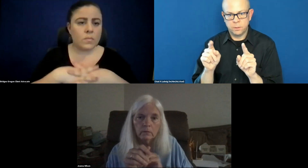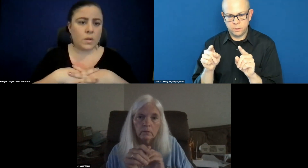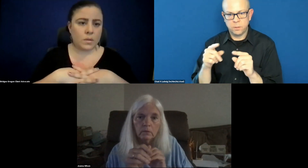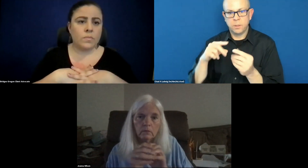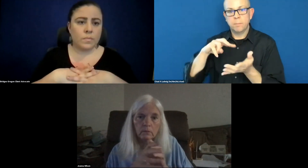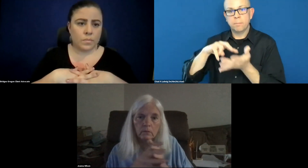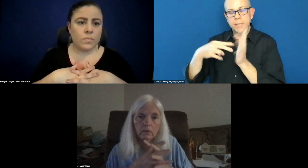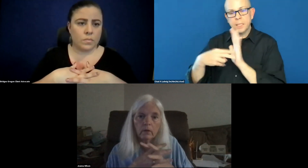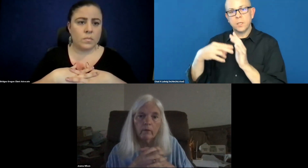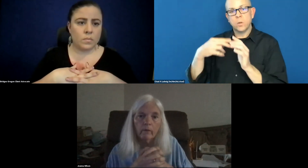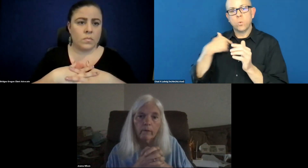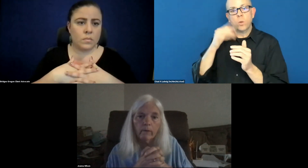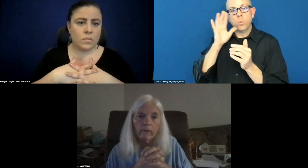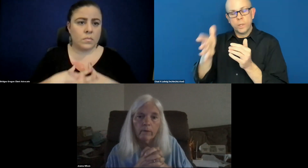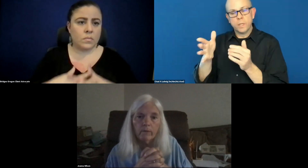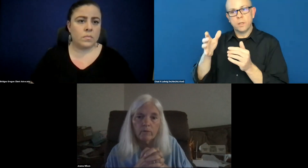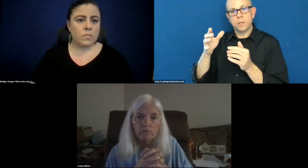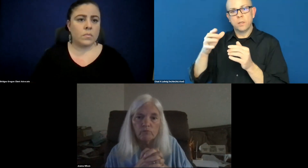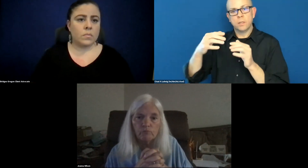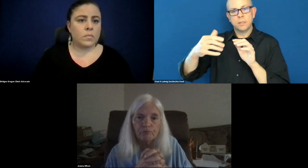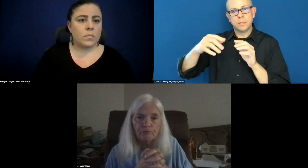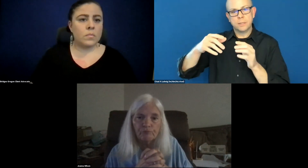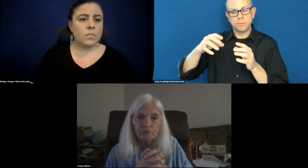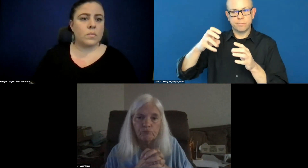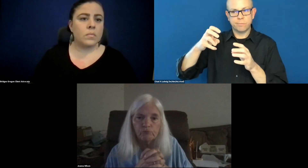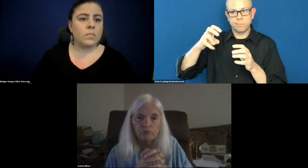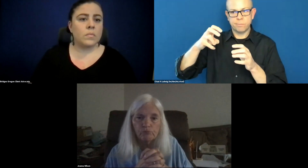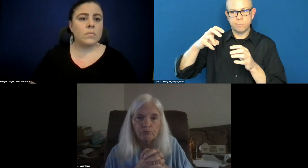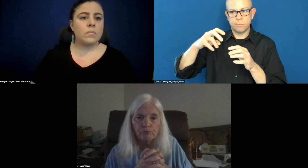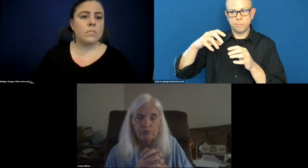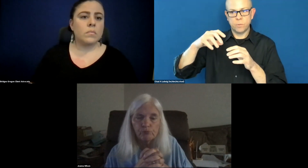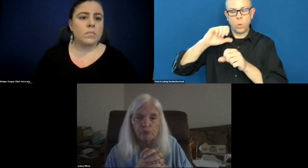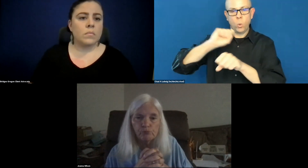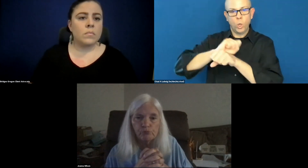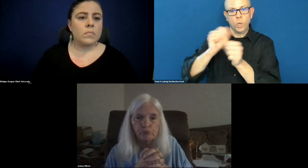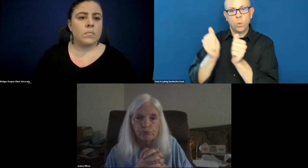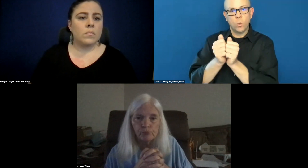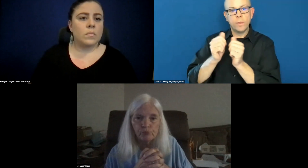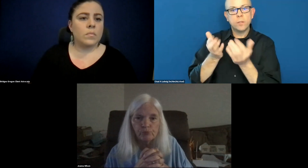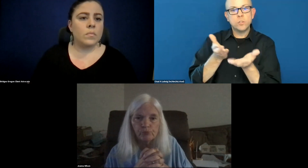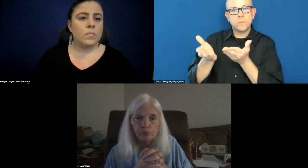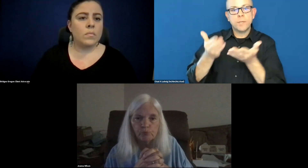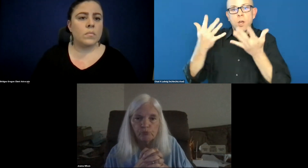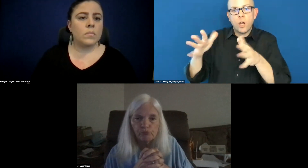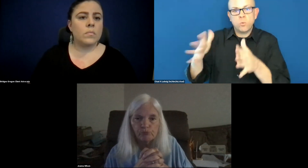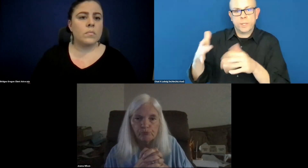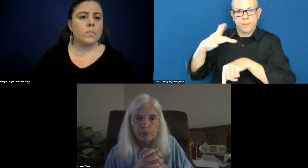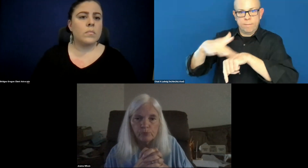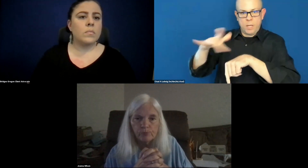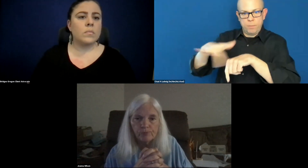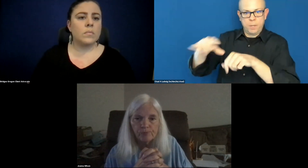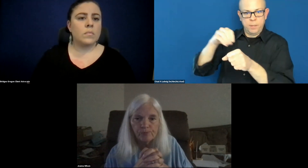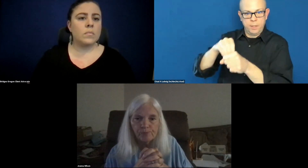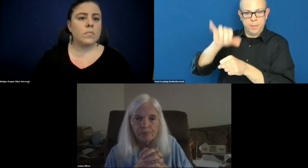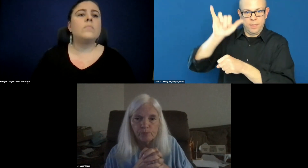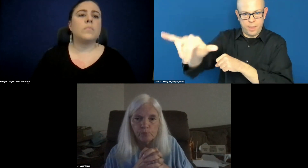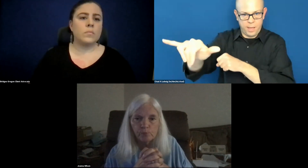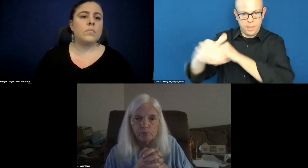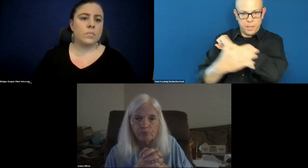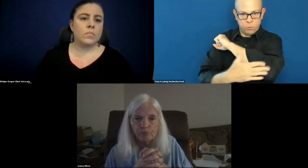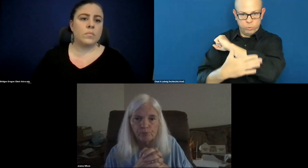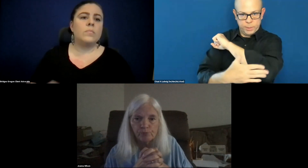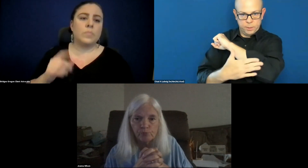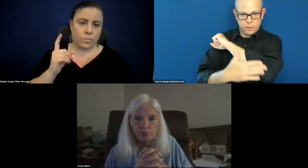it will be different than if you were in Marion and Polk. And what we mean by that is we would try to work with services that are